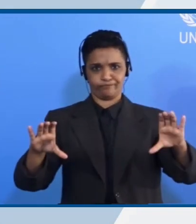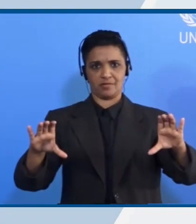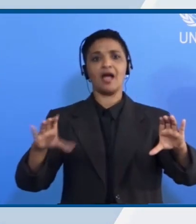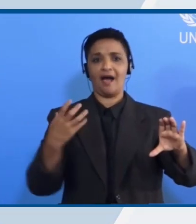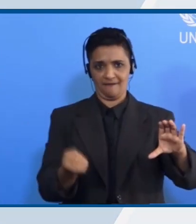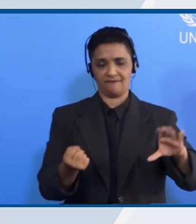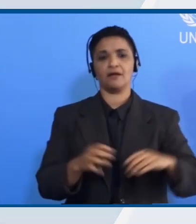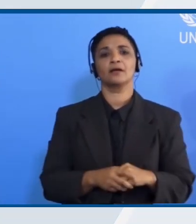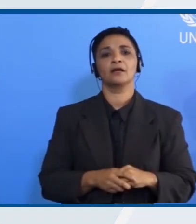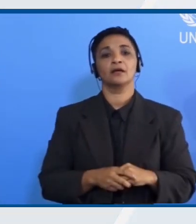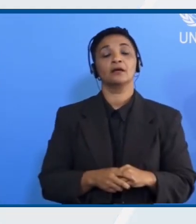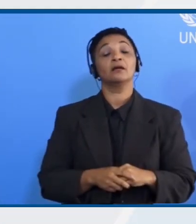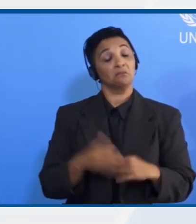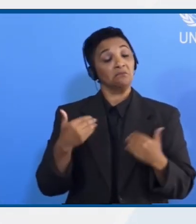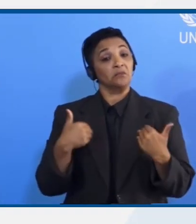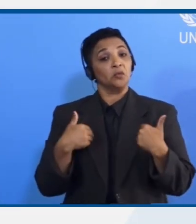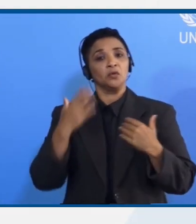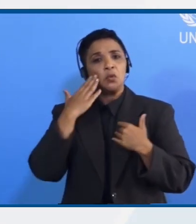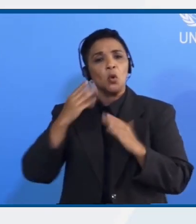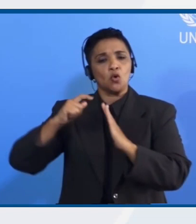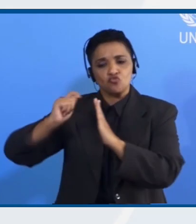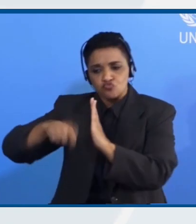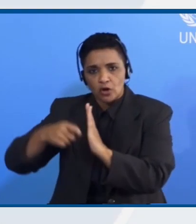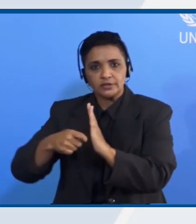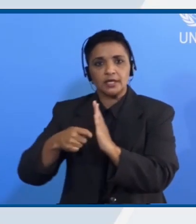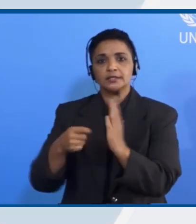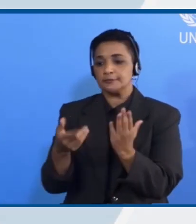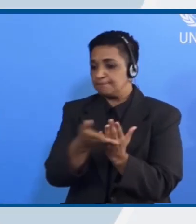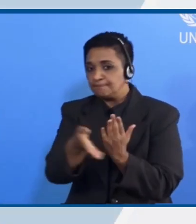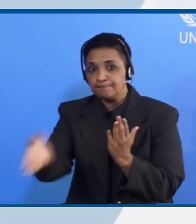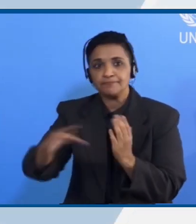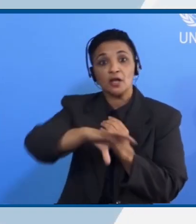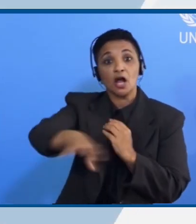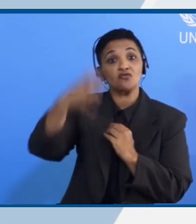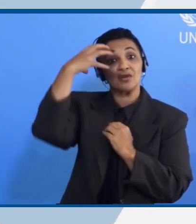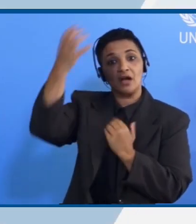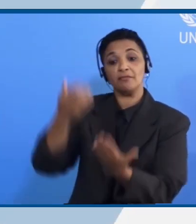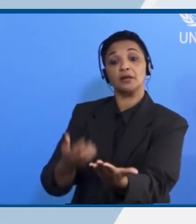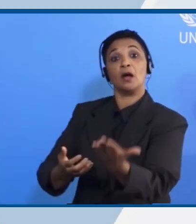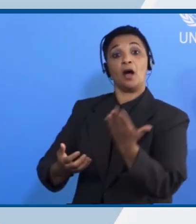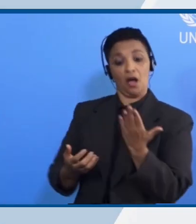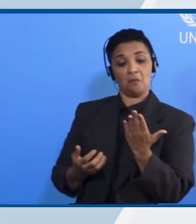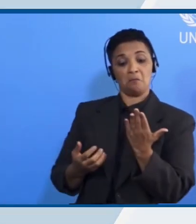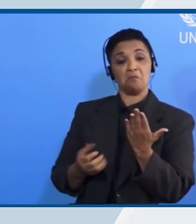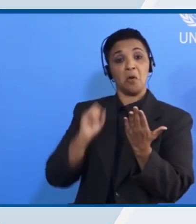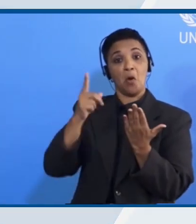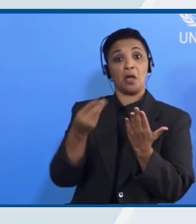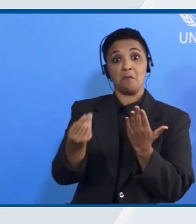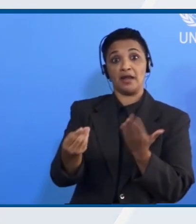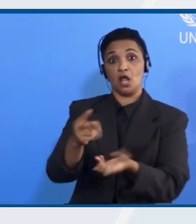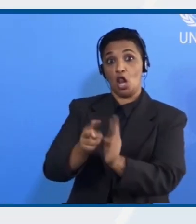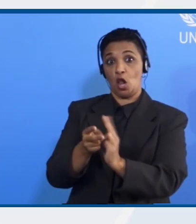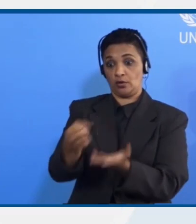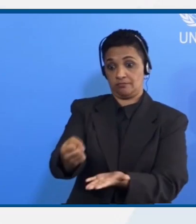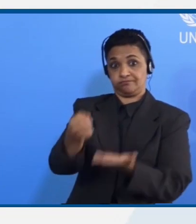finance basically projects put forward by government and with a sovereign guarantee from government, because they are, at